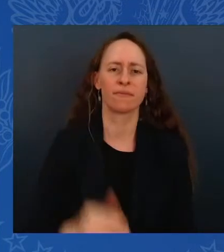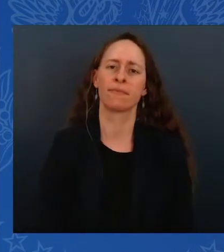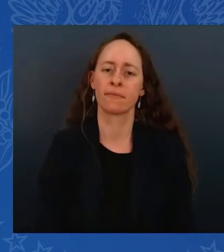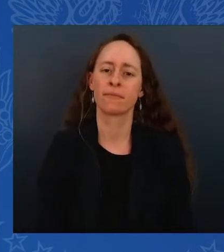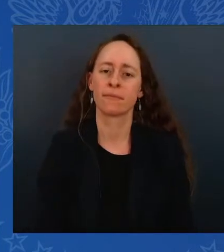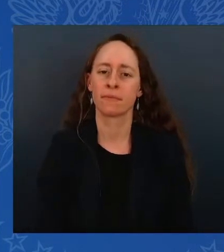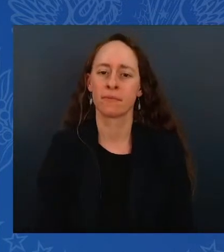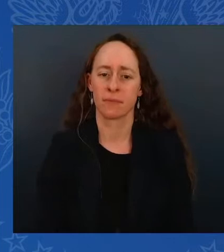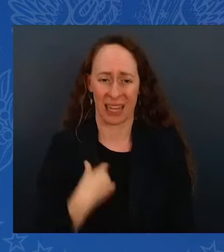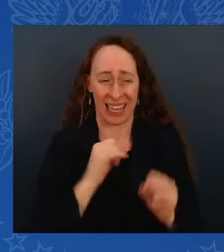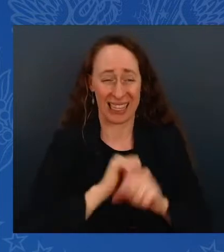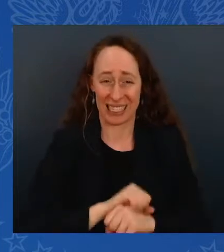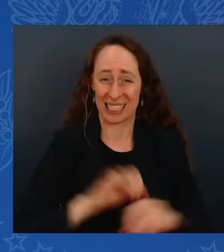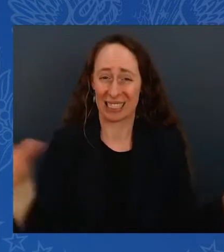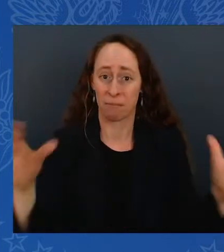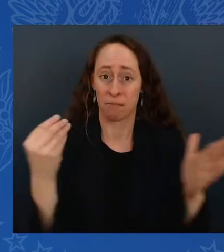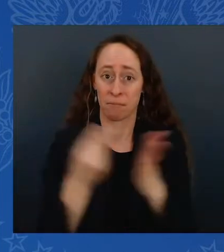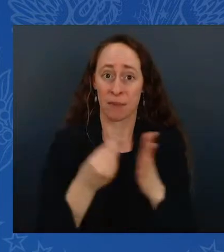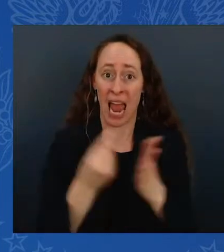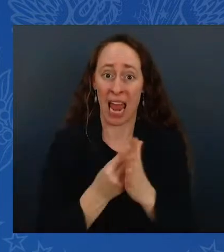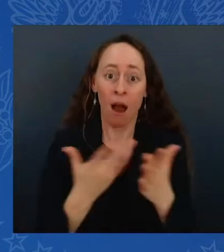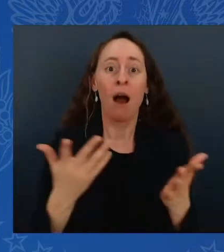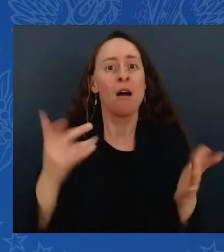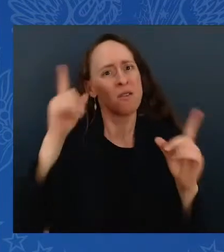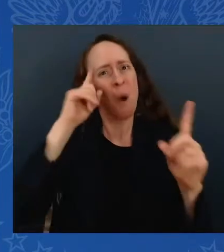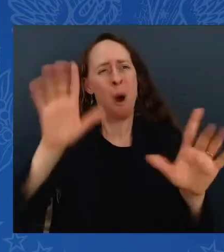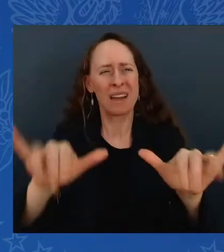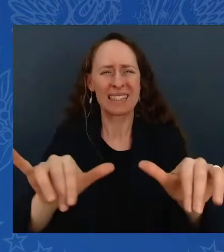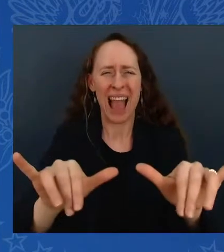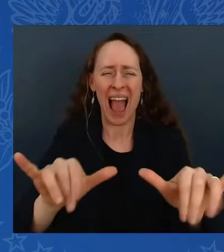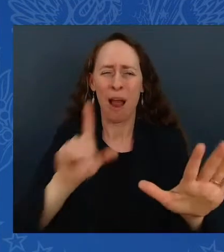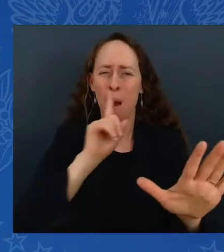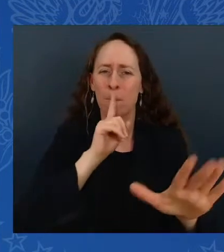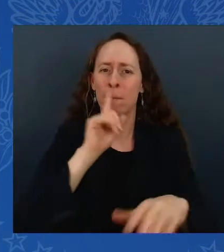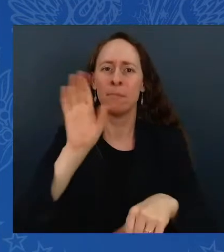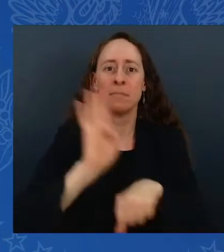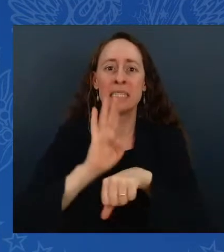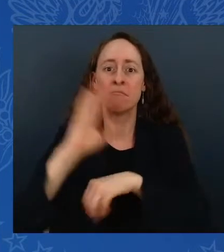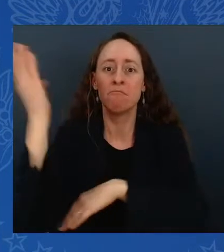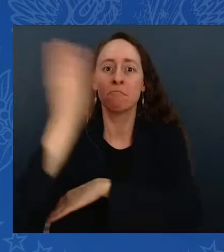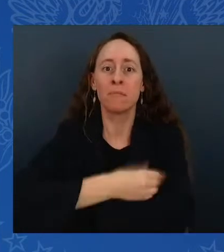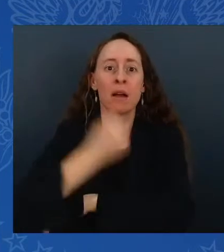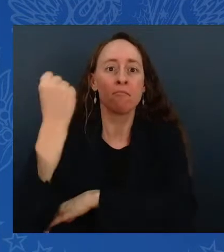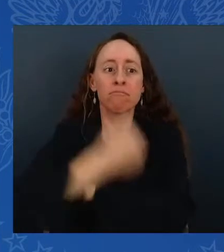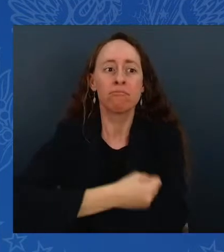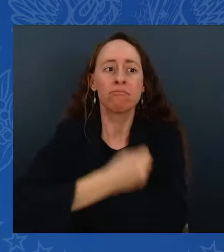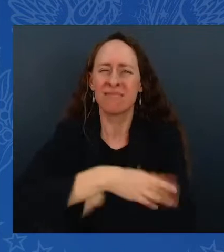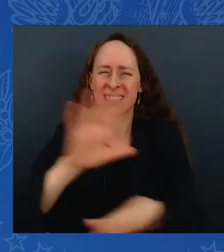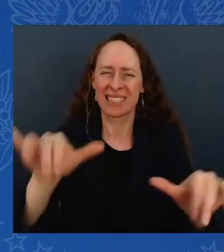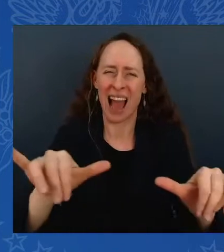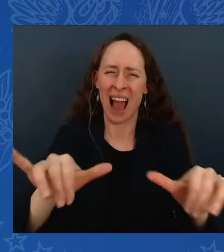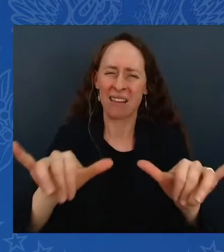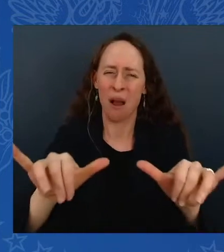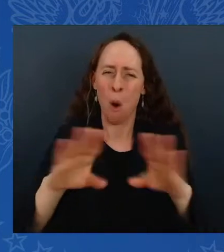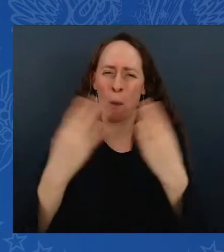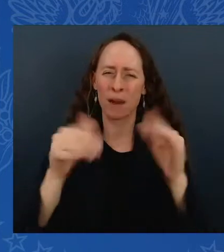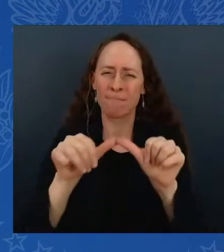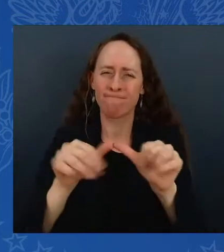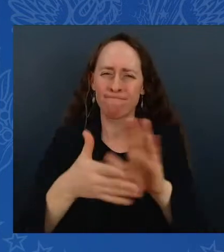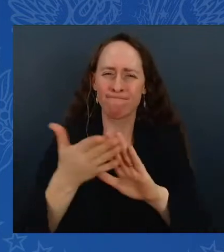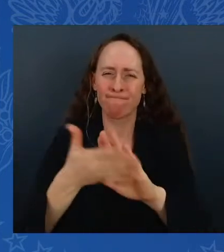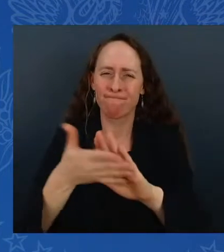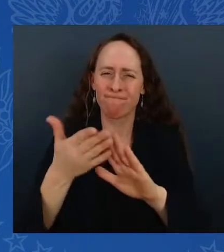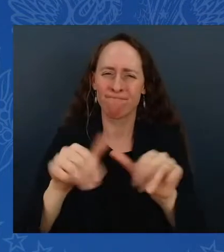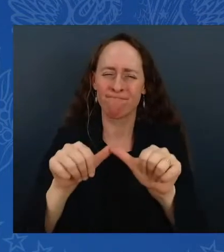bankruptcies, and delinquencies and defaults that the previous crises weakened the recovery and left working families